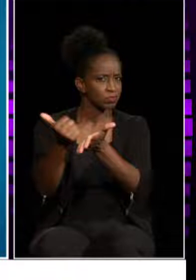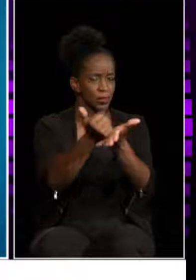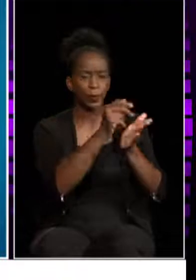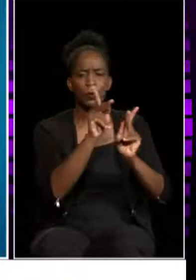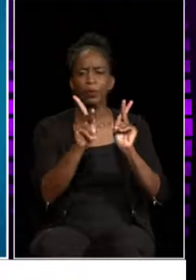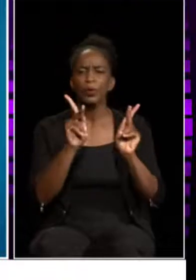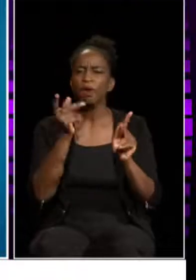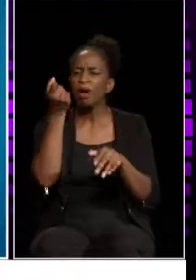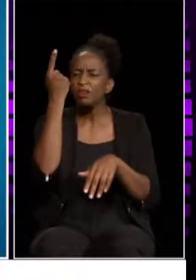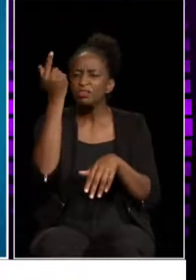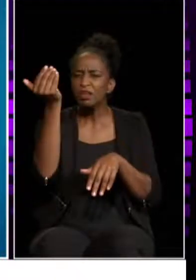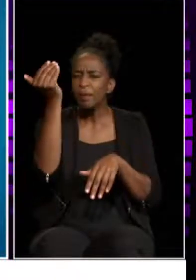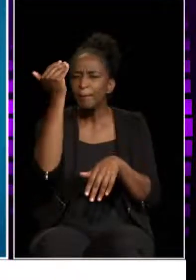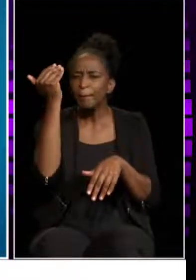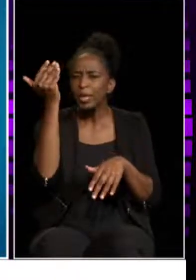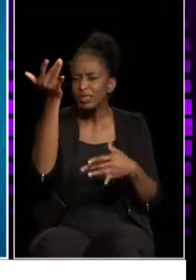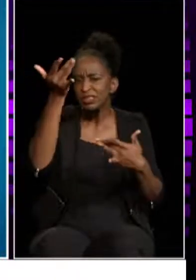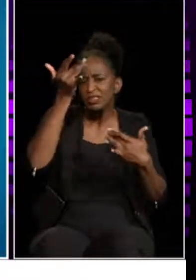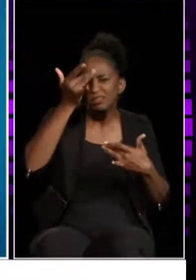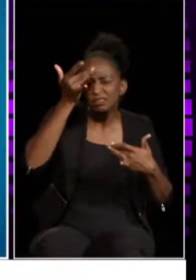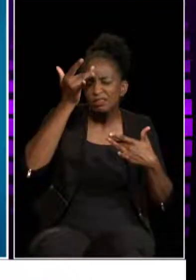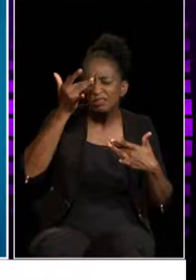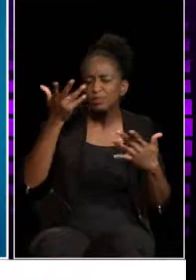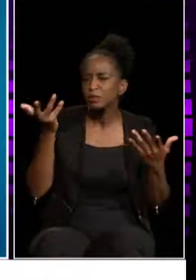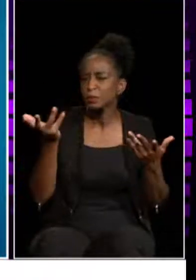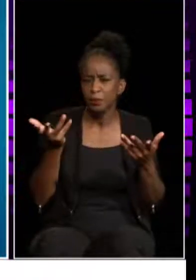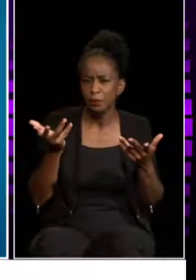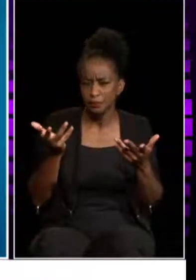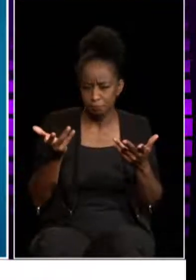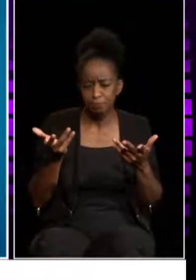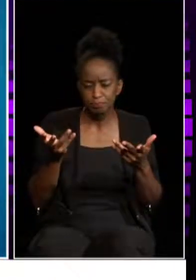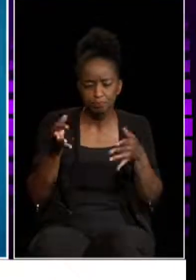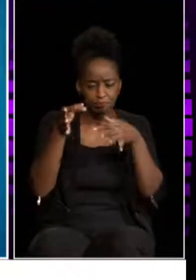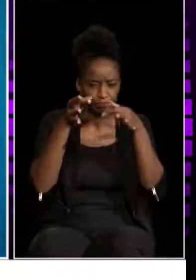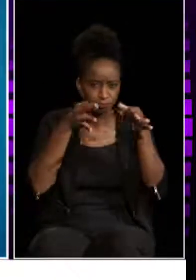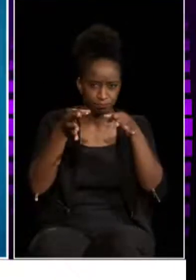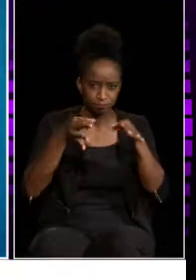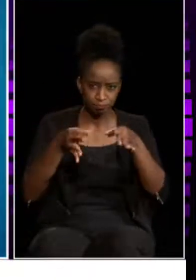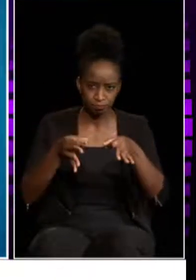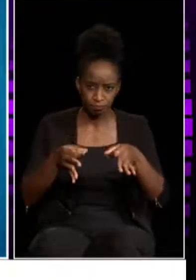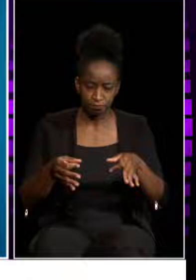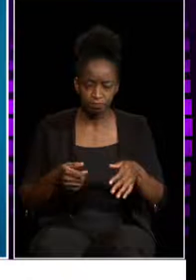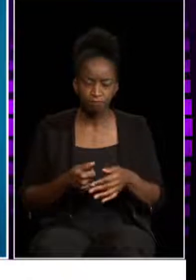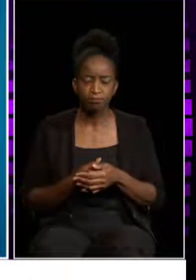page. So my next question is for